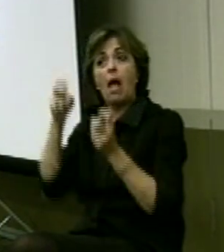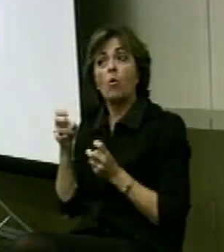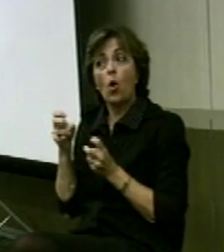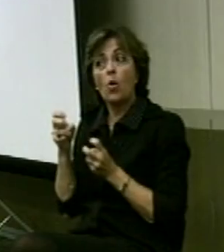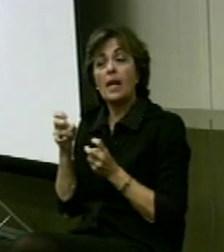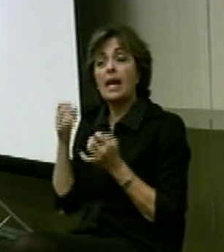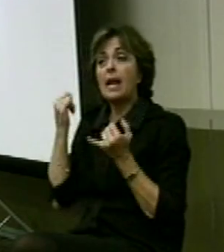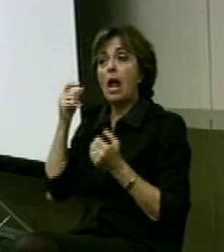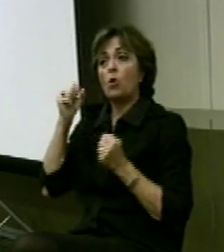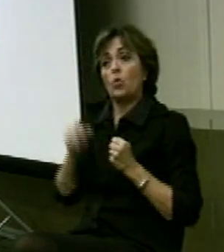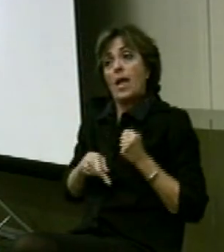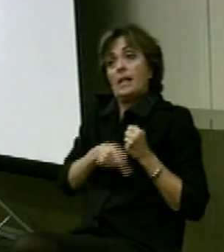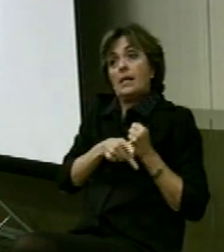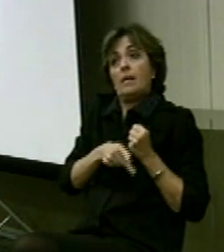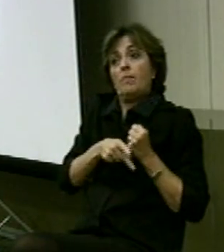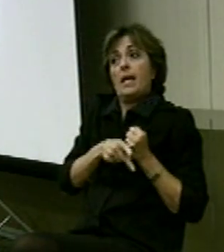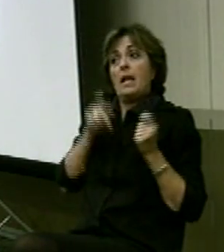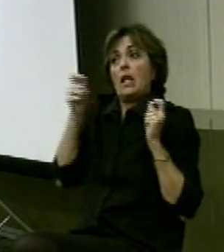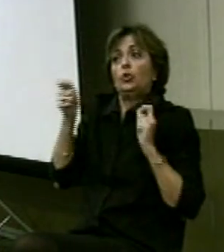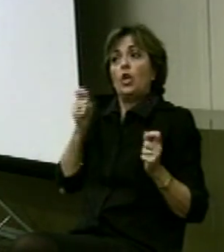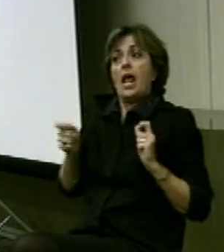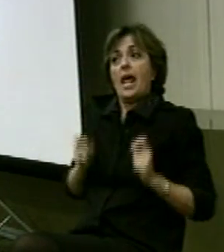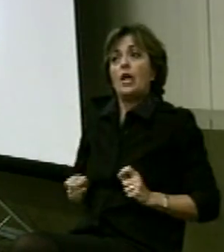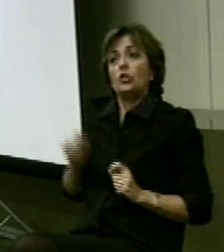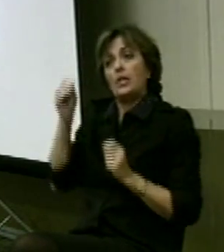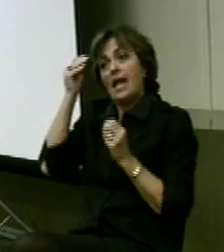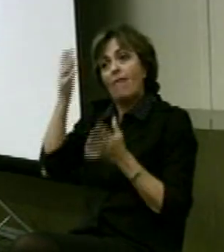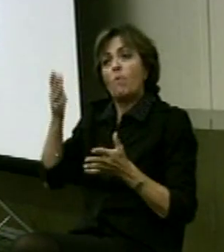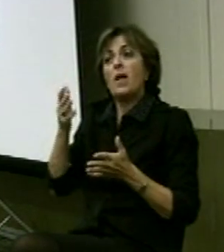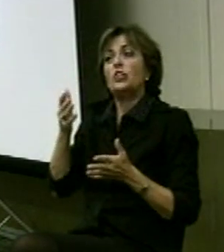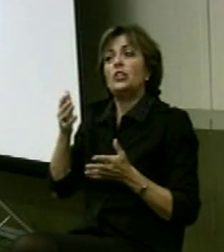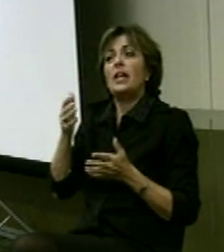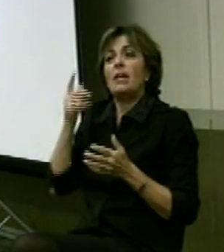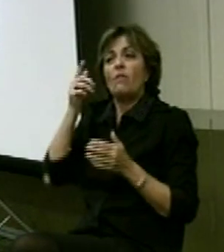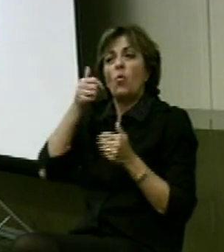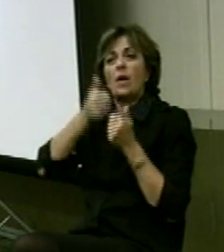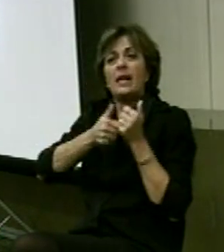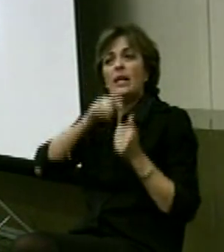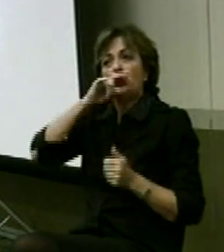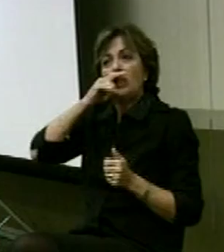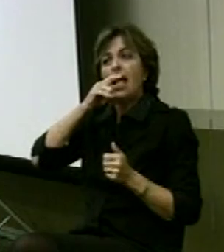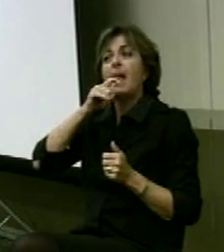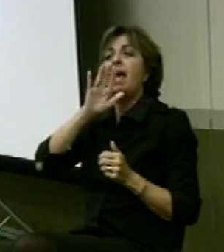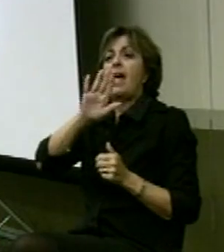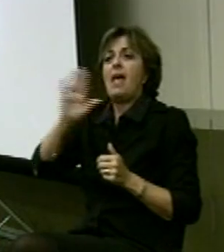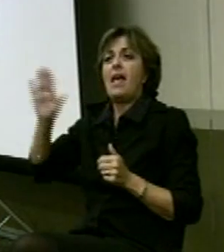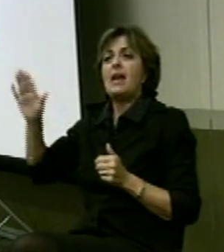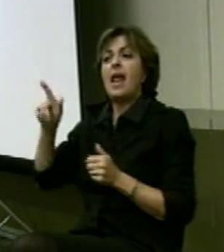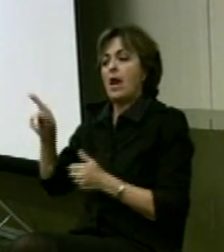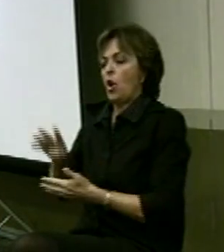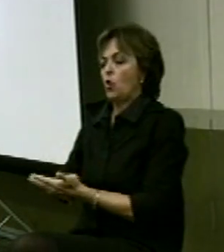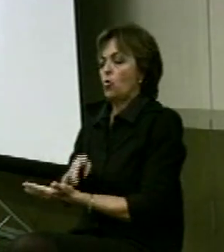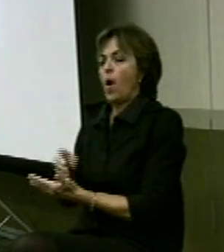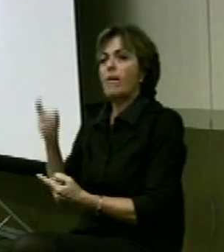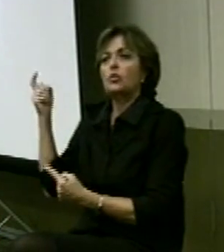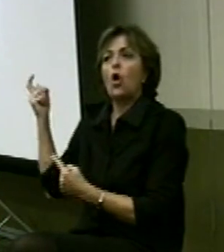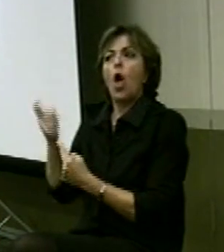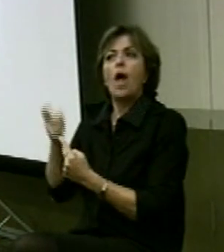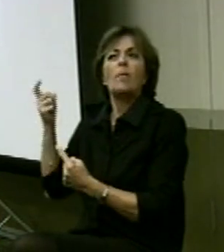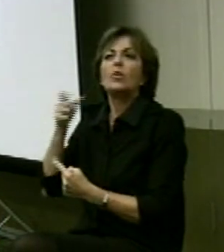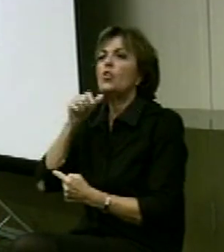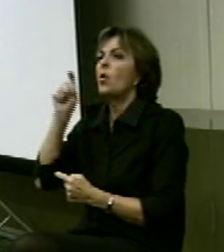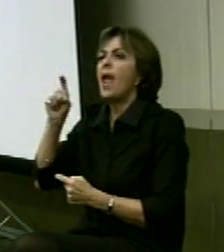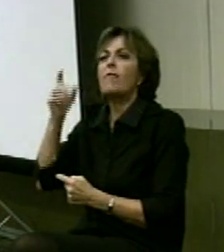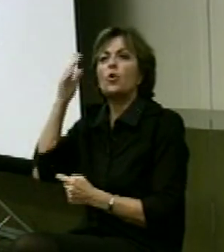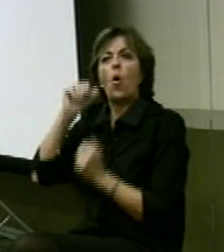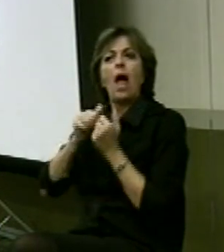template. You can now keep this, change the information for another kid. It graphs it automatically. You don't need